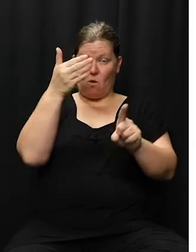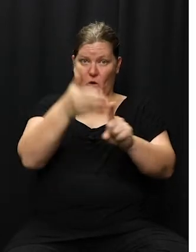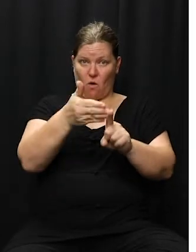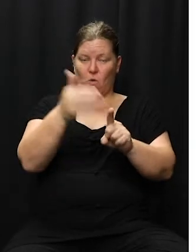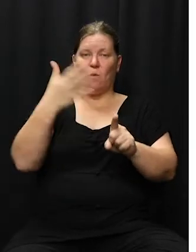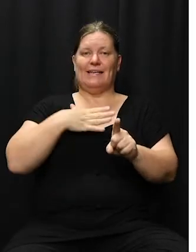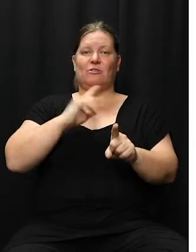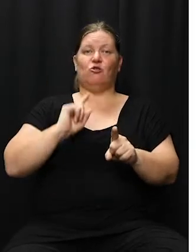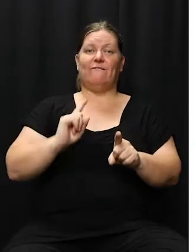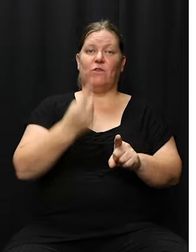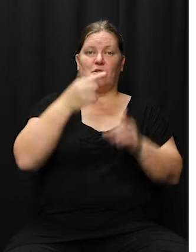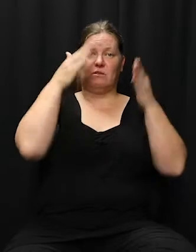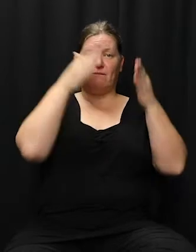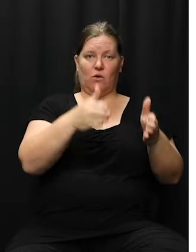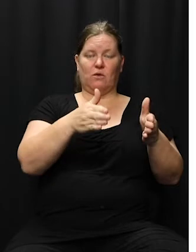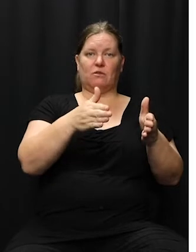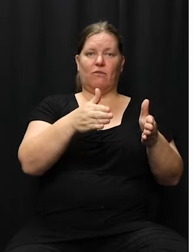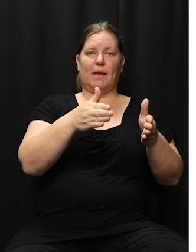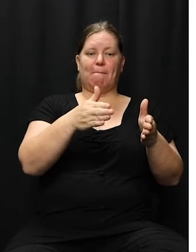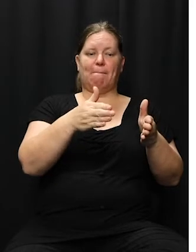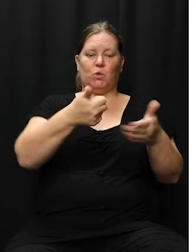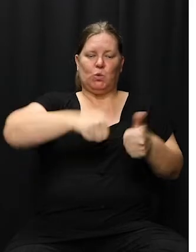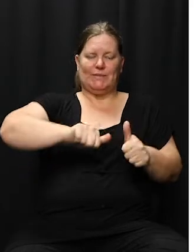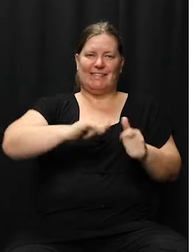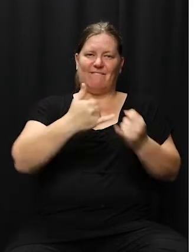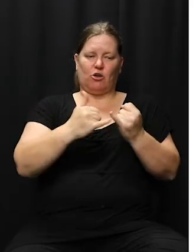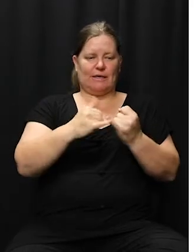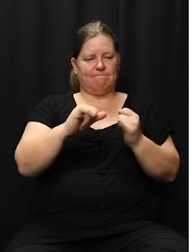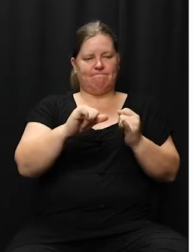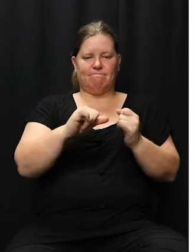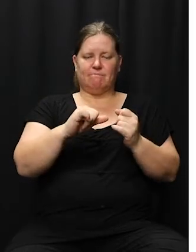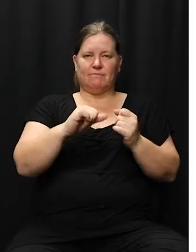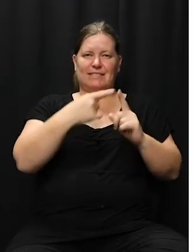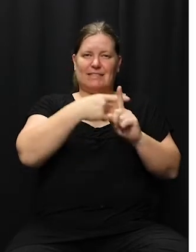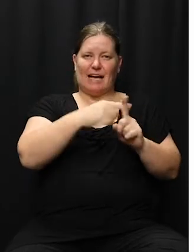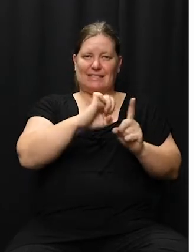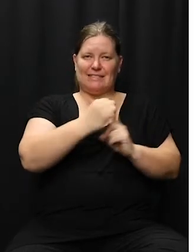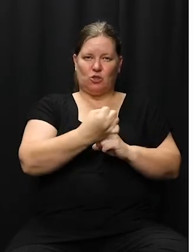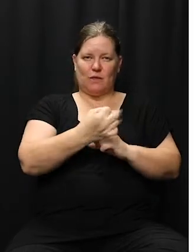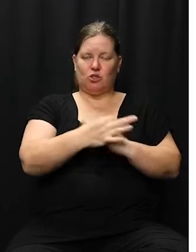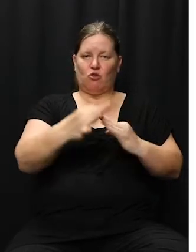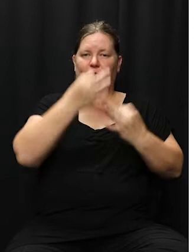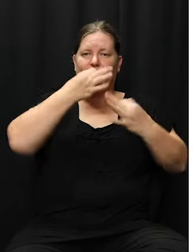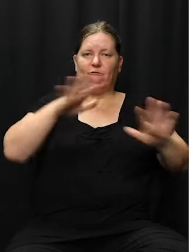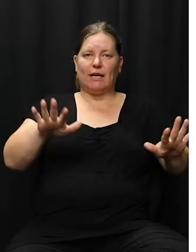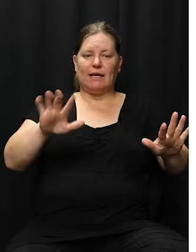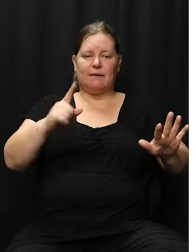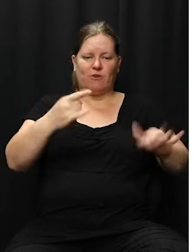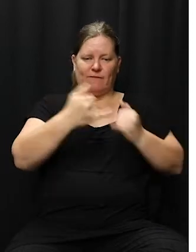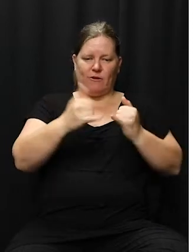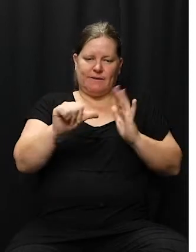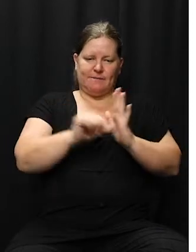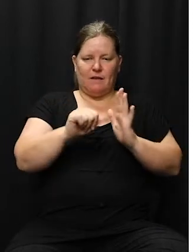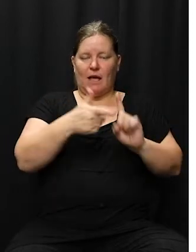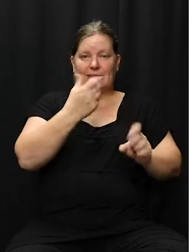the best way. So you need to be able to have goals, but to do that you also need to know, you need to have very